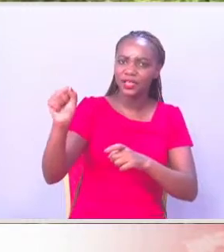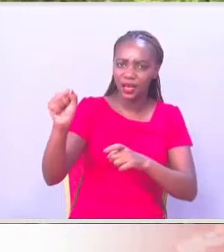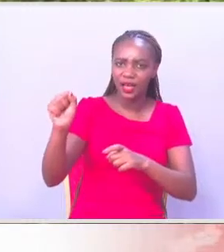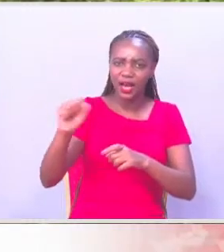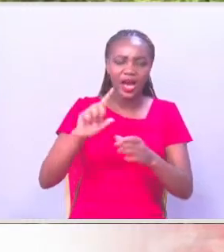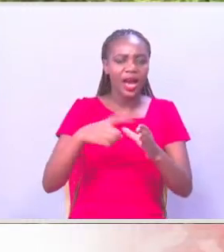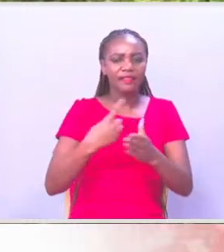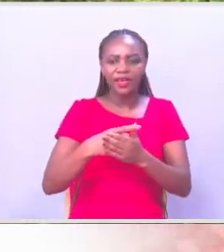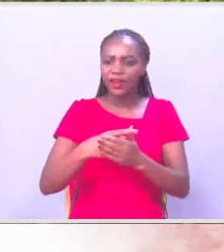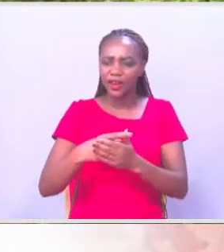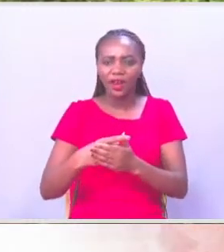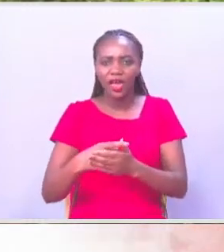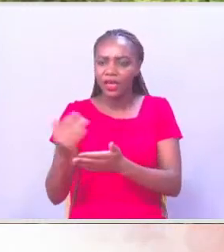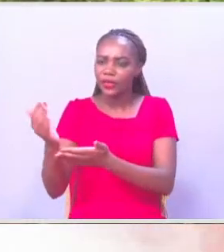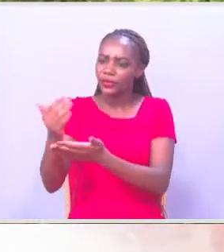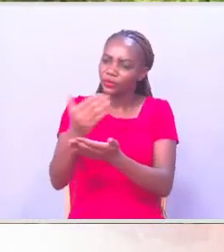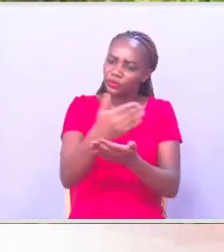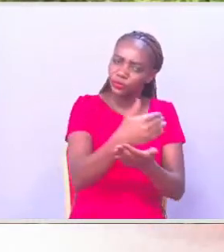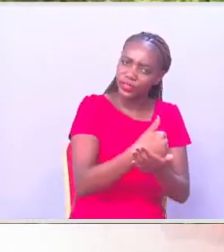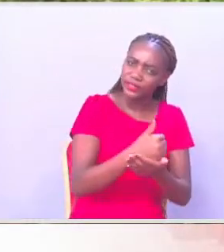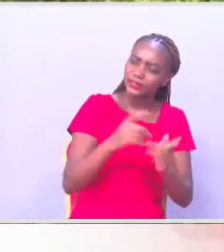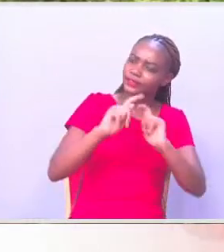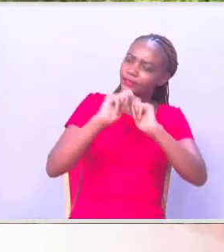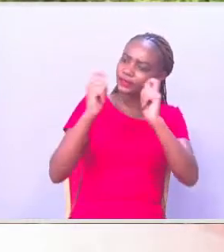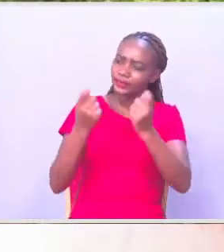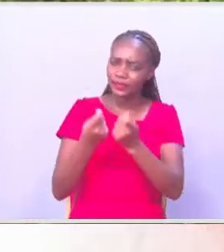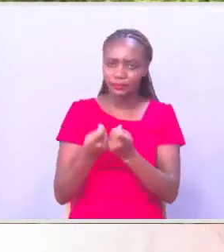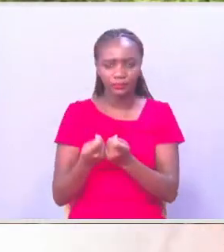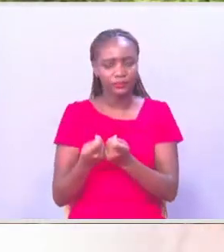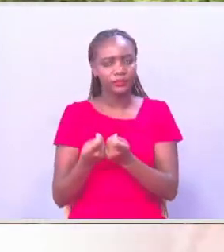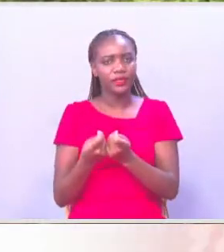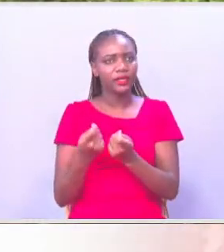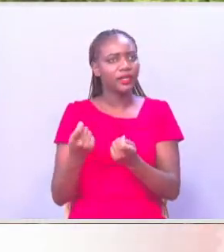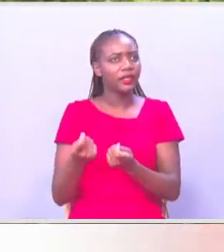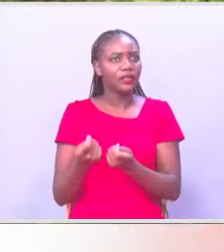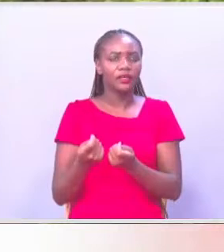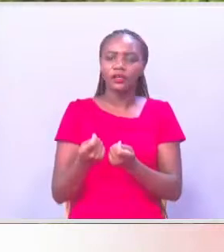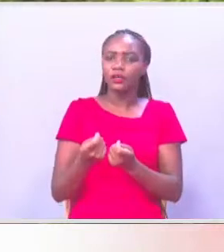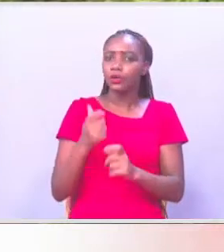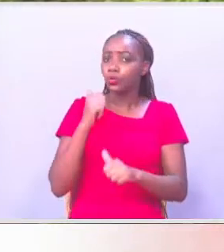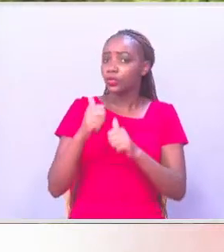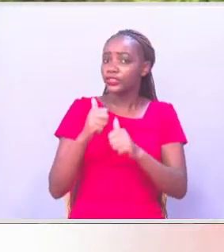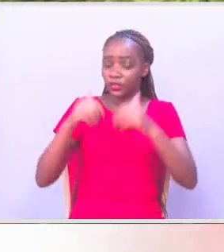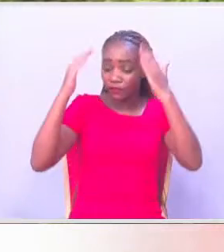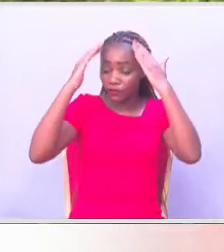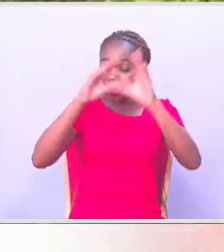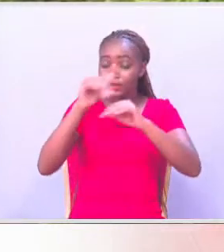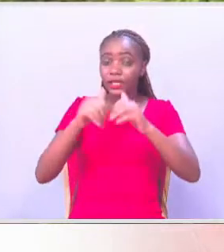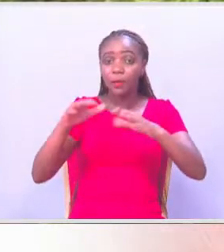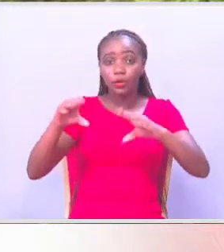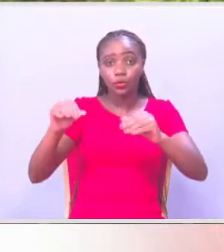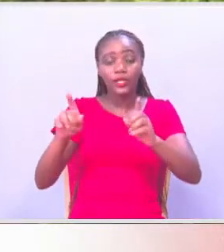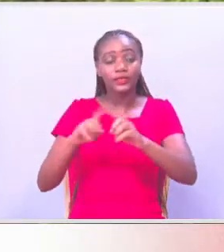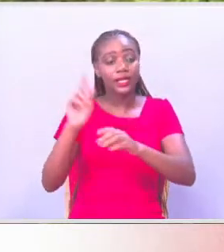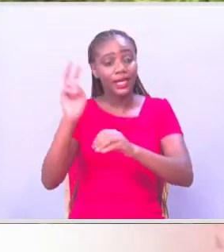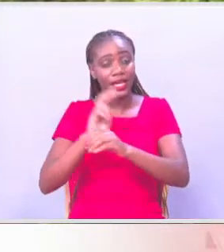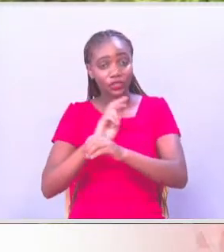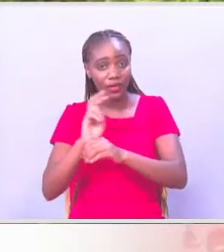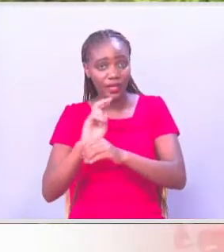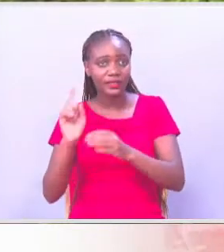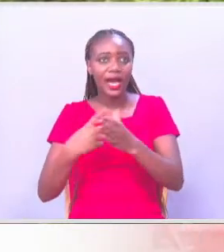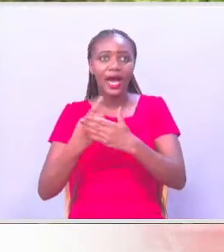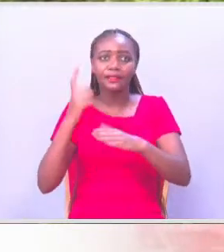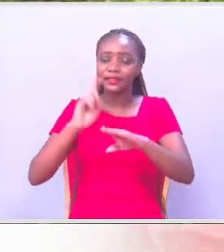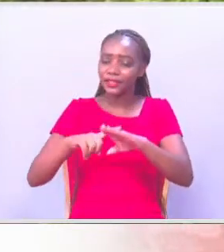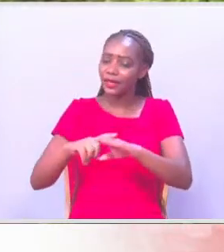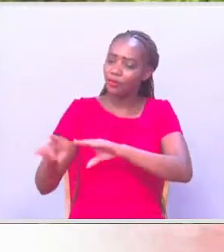kikosi yetu ya mandawa, kuchunga dawa yetu, quality and assurance. Sasa ukichukua uondoe kwa Ministry